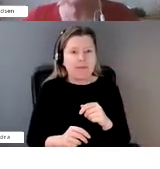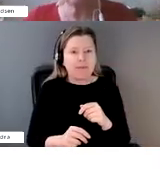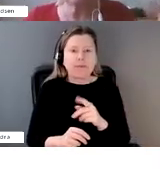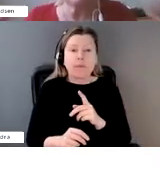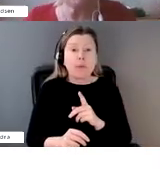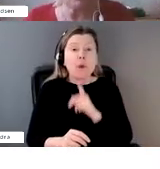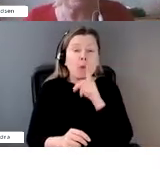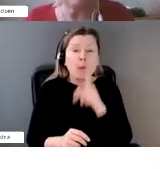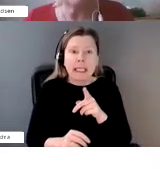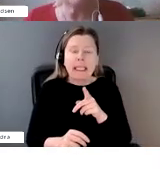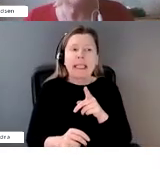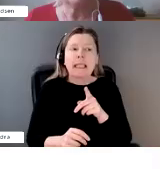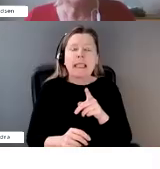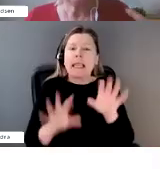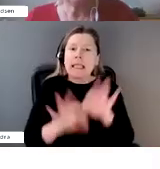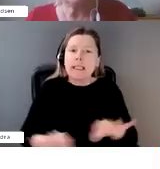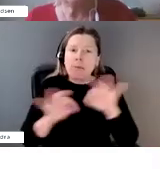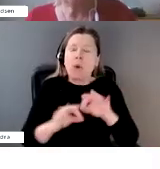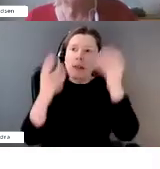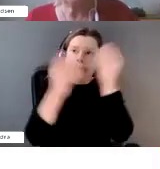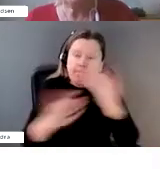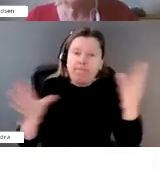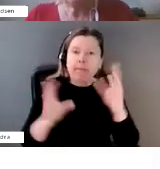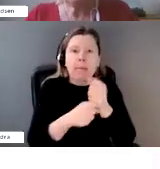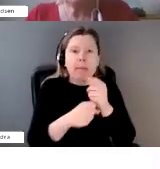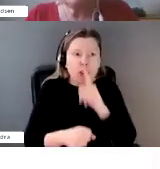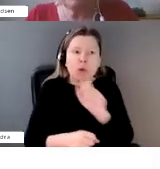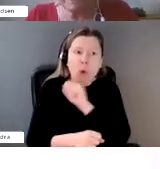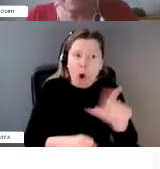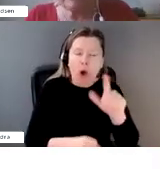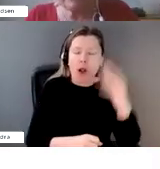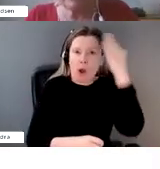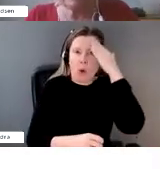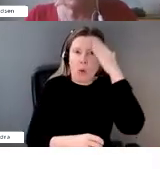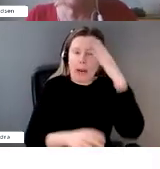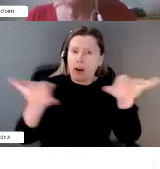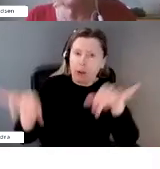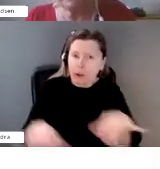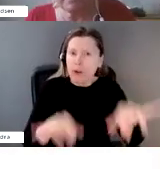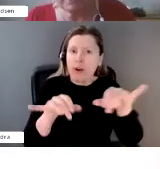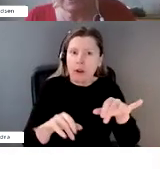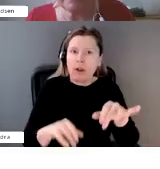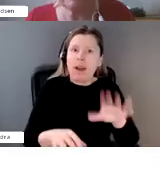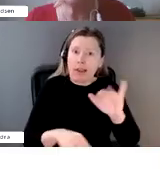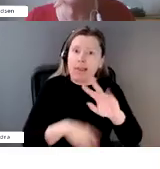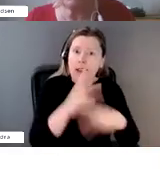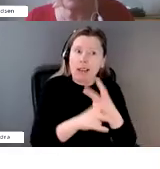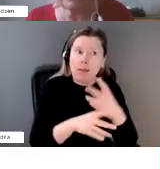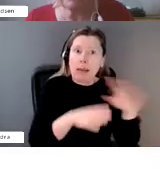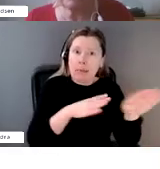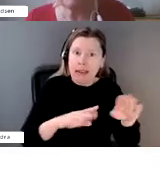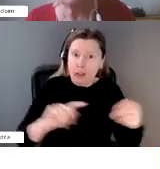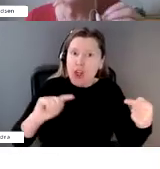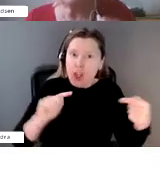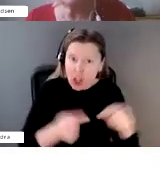getting everybody aware of that these behaviors hurt everyone, that they're